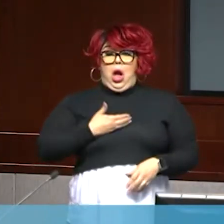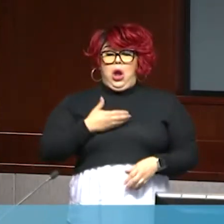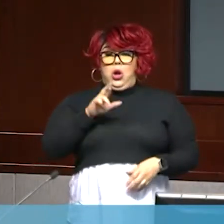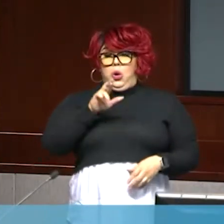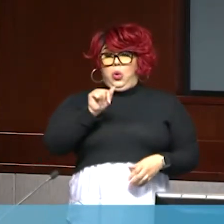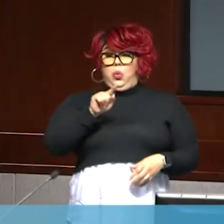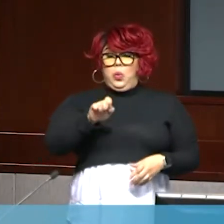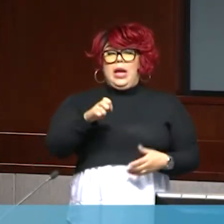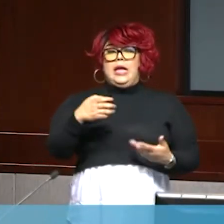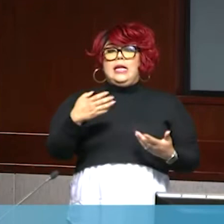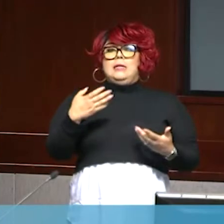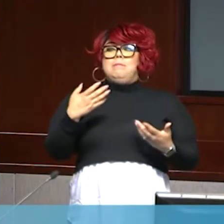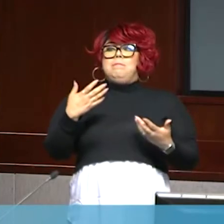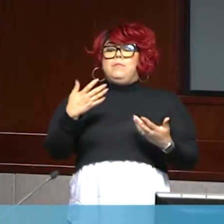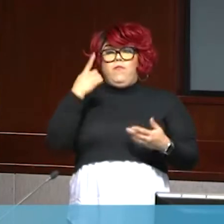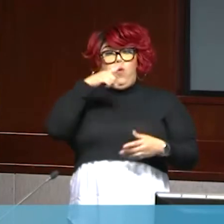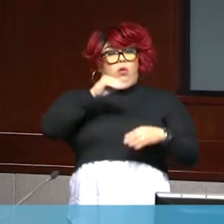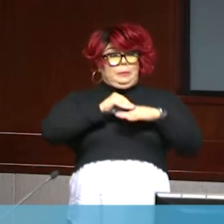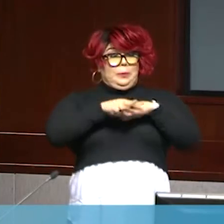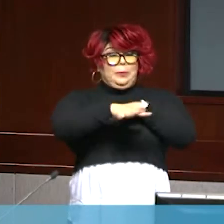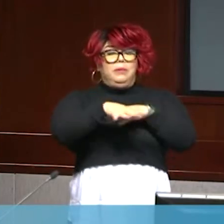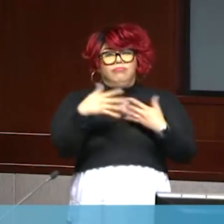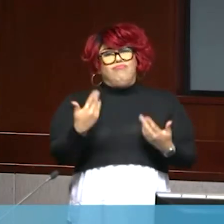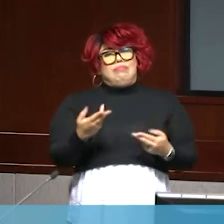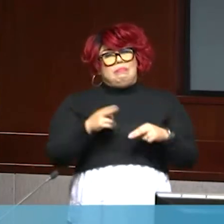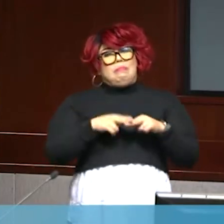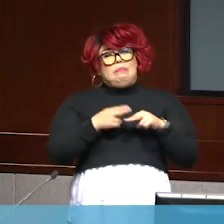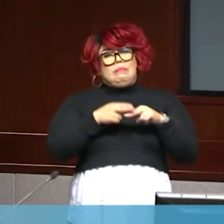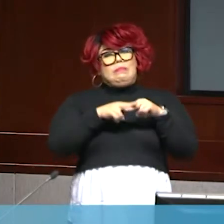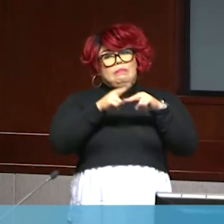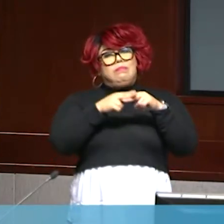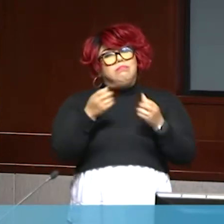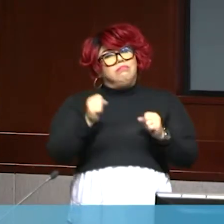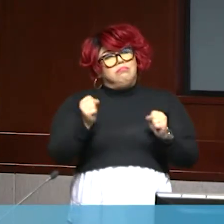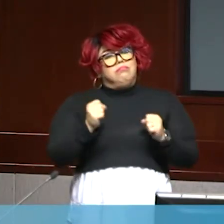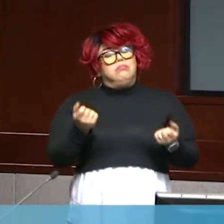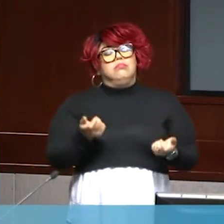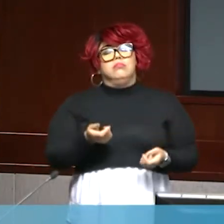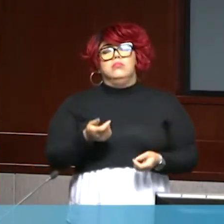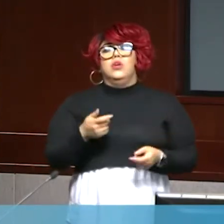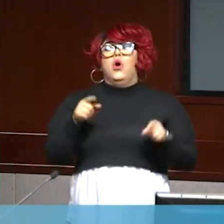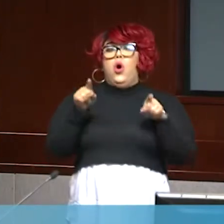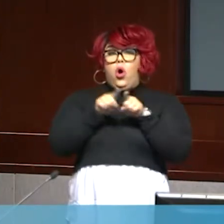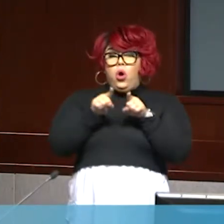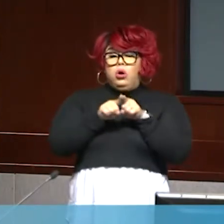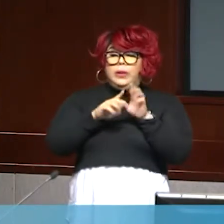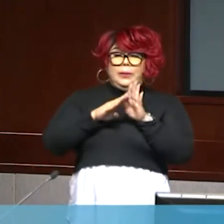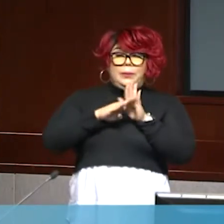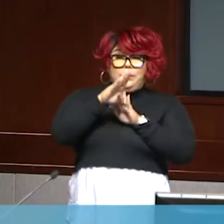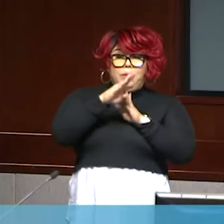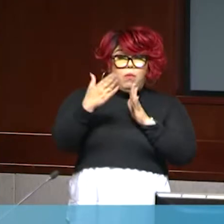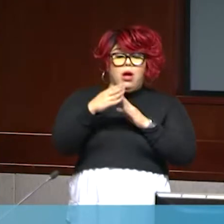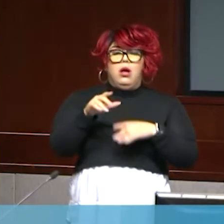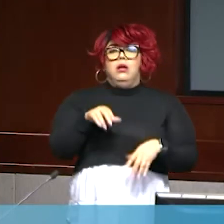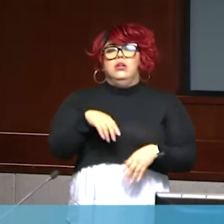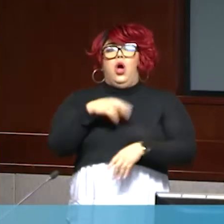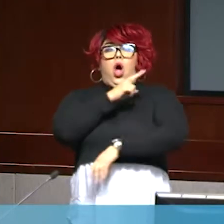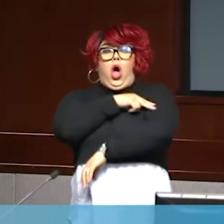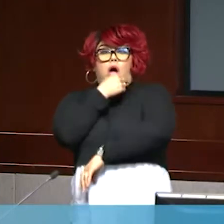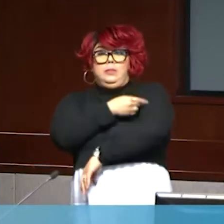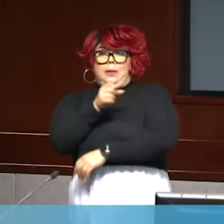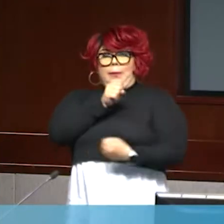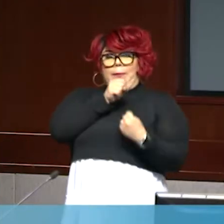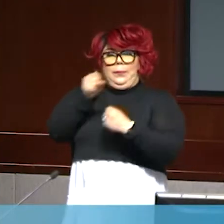elevated transmission of COVID-19, along with elevated hospitalization